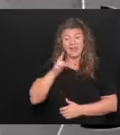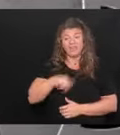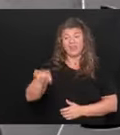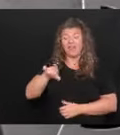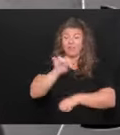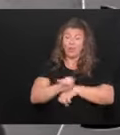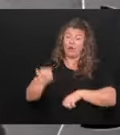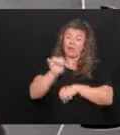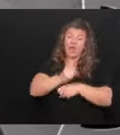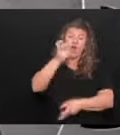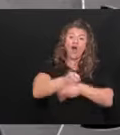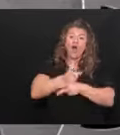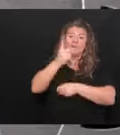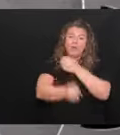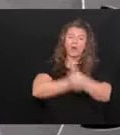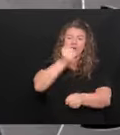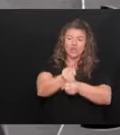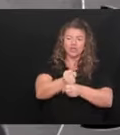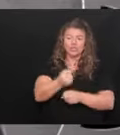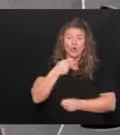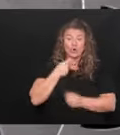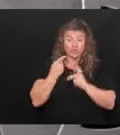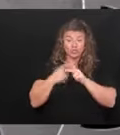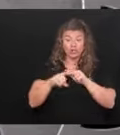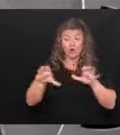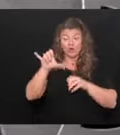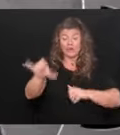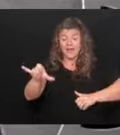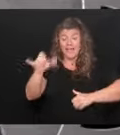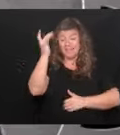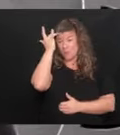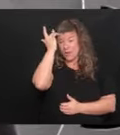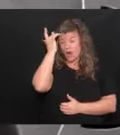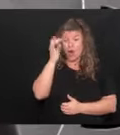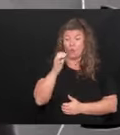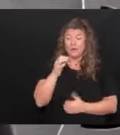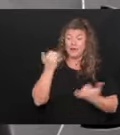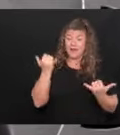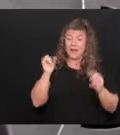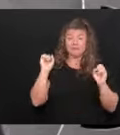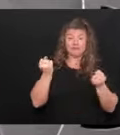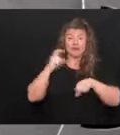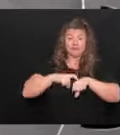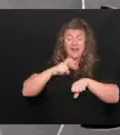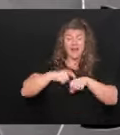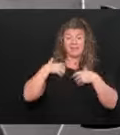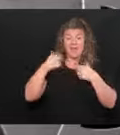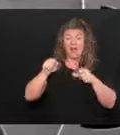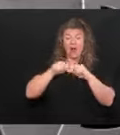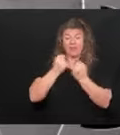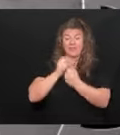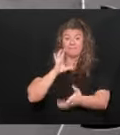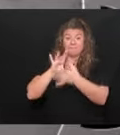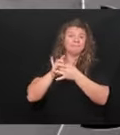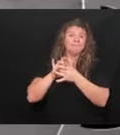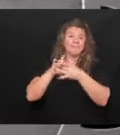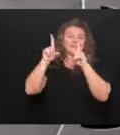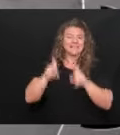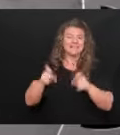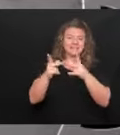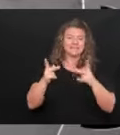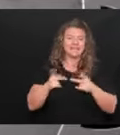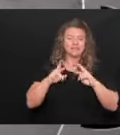this past year. So we are going to start doing that because we know testing is important. Our health command team also still has their testing sites.